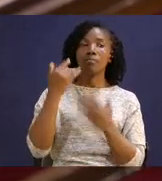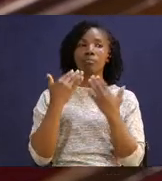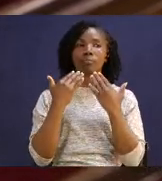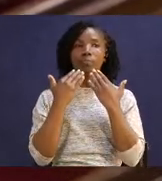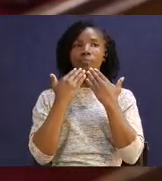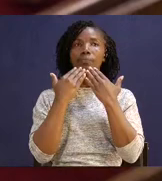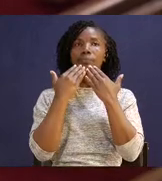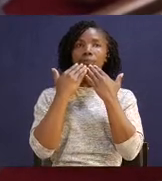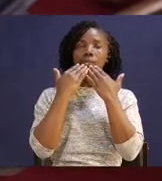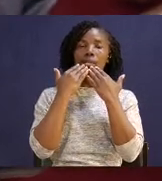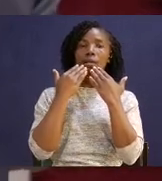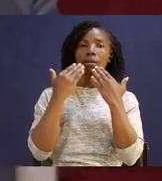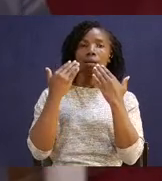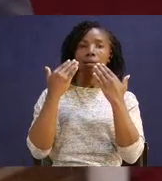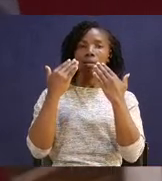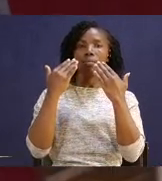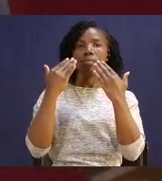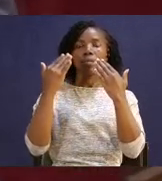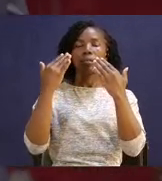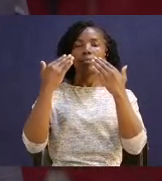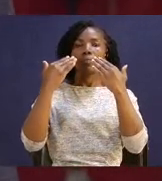twasema